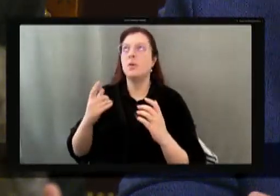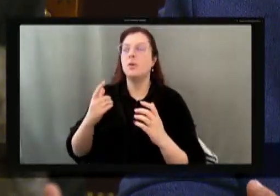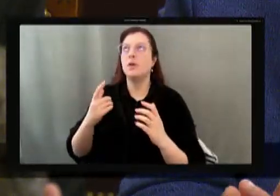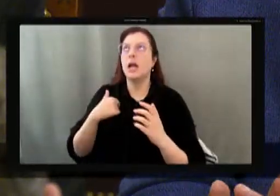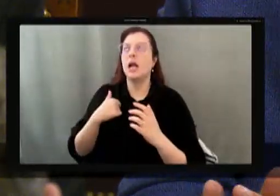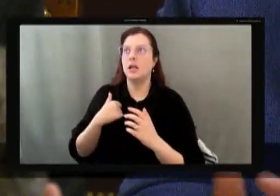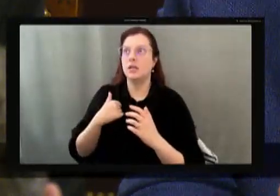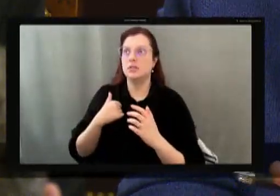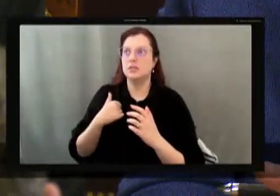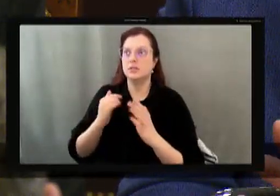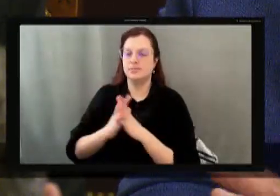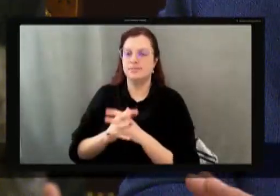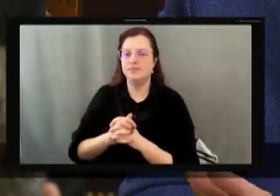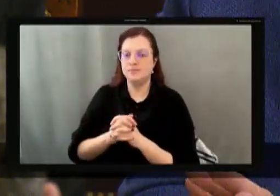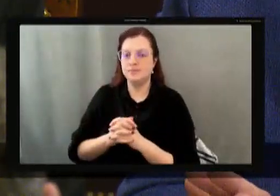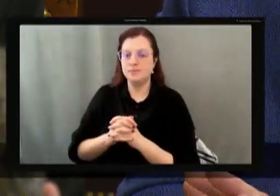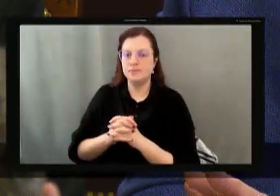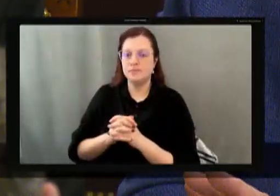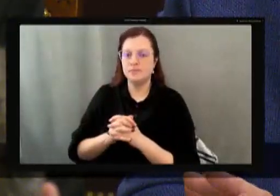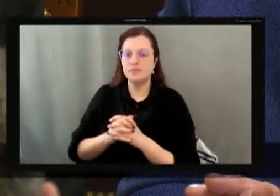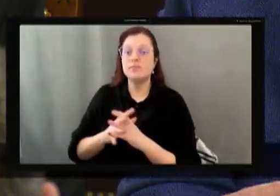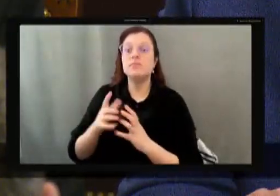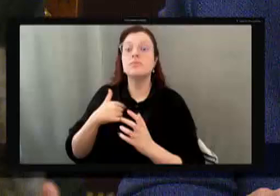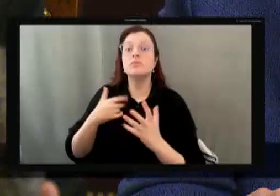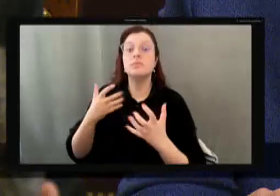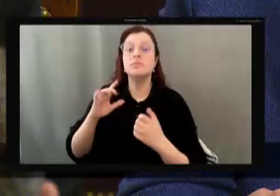I do want to ask, you know,